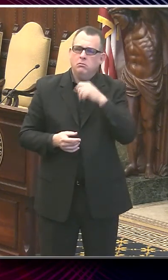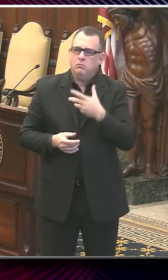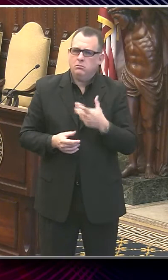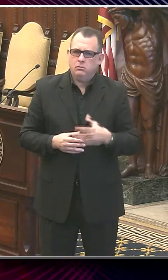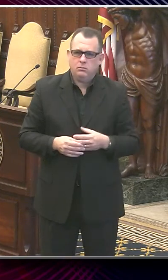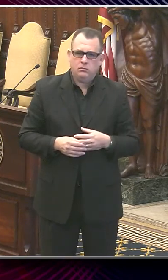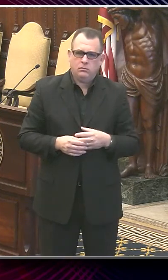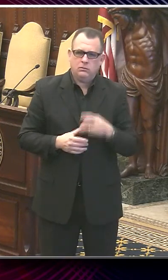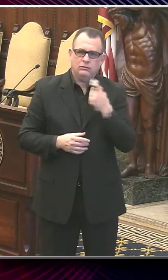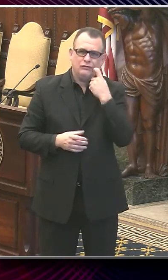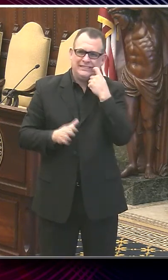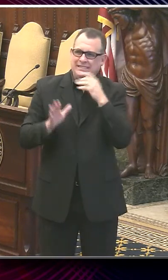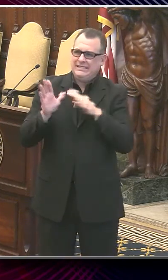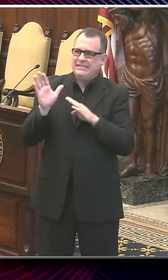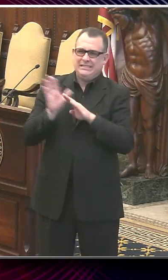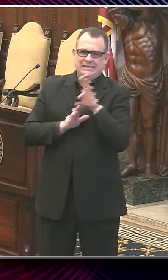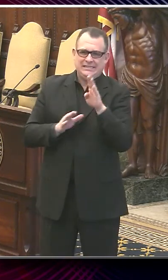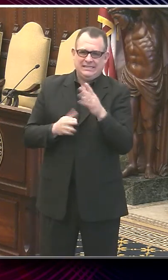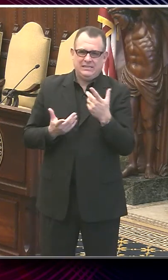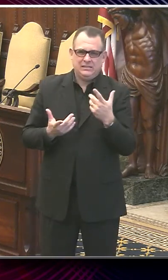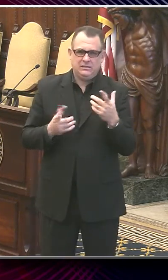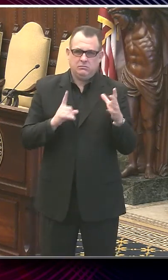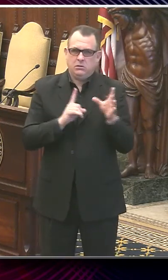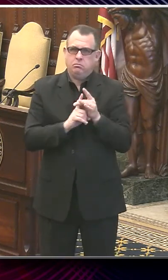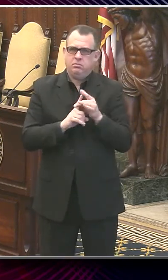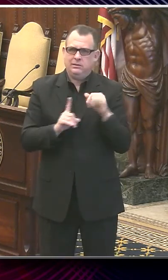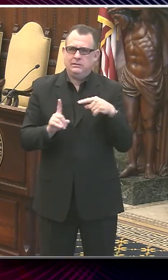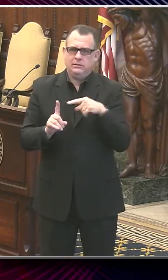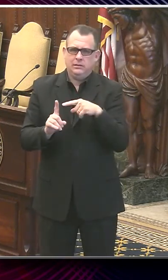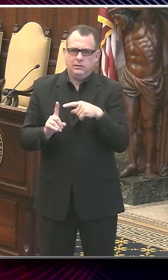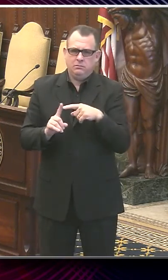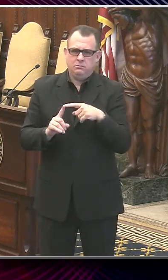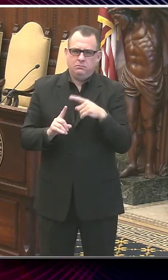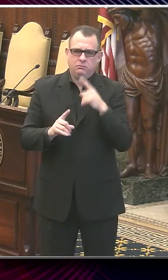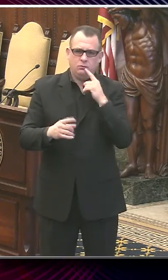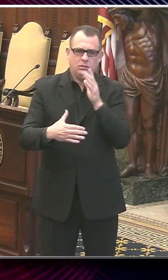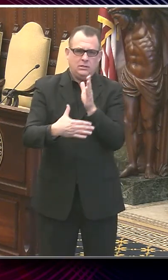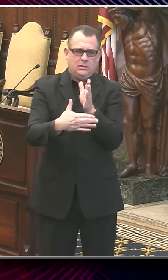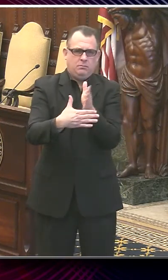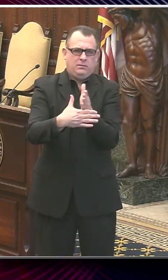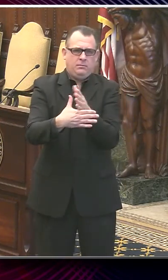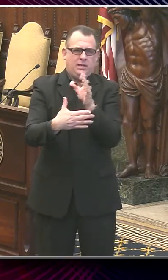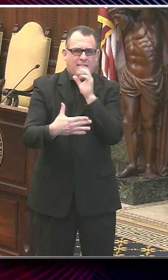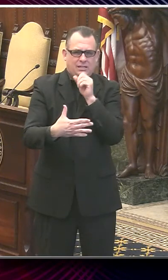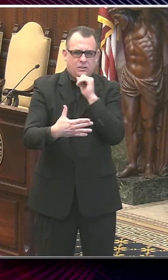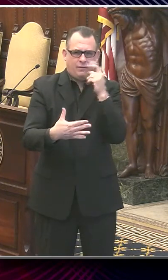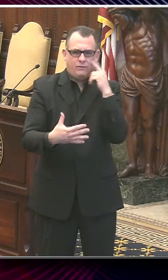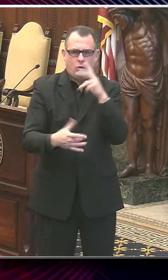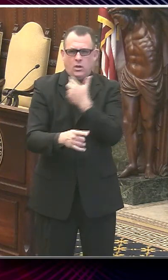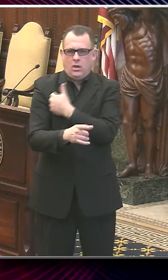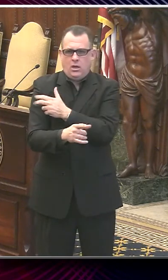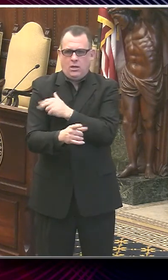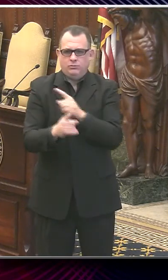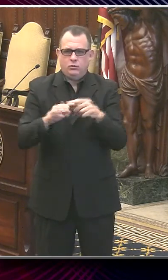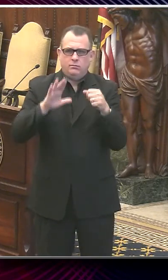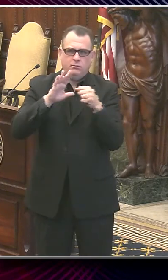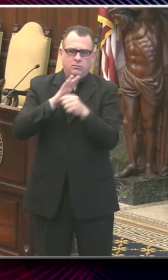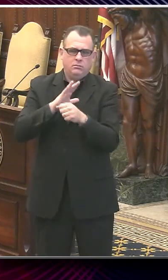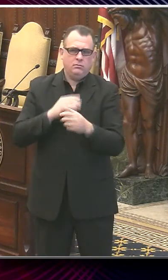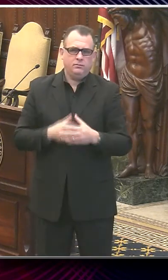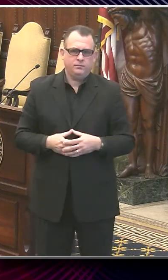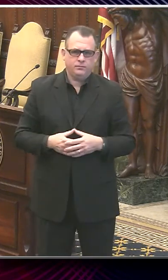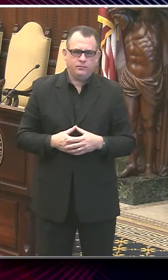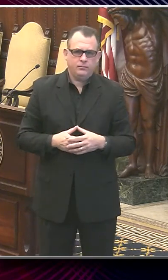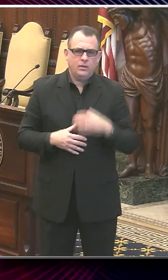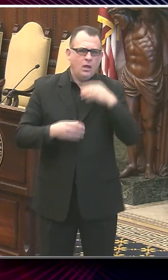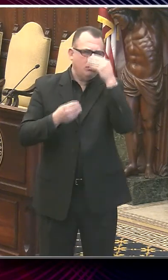wave, what the, I guess the median or mean age was for most hospital patients? We can get you the distribution.